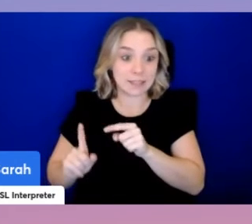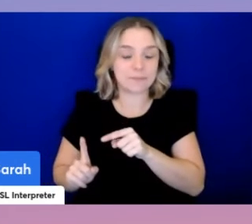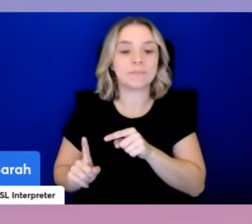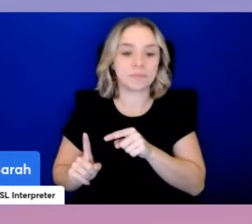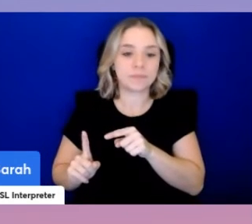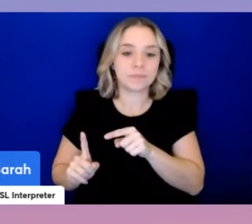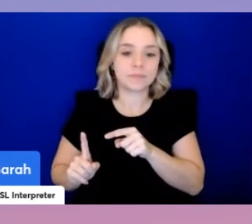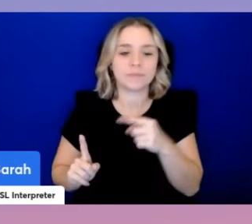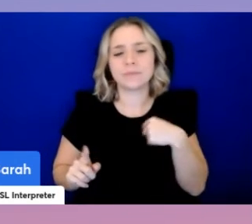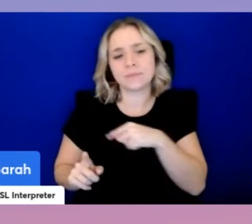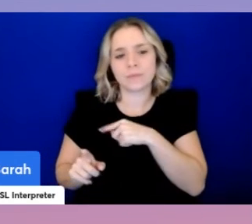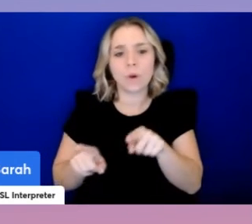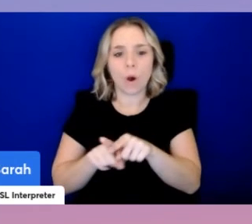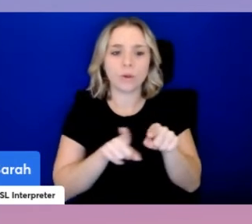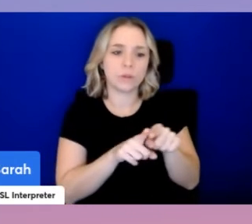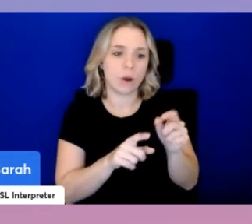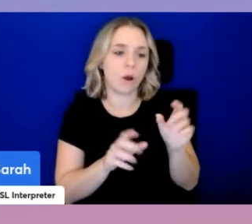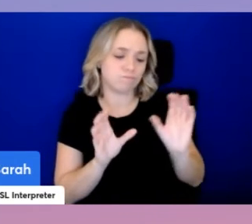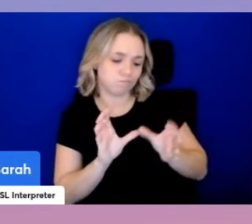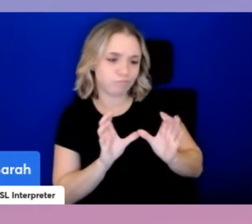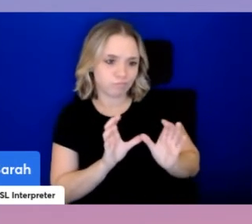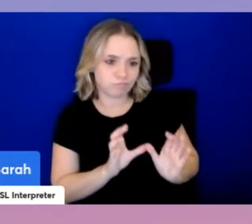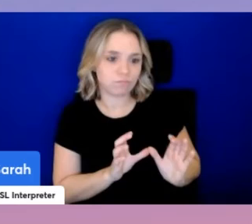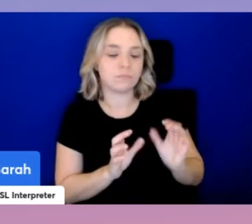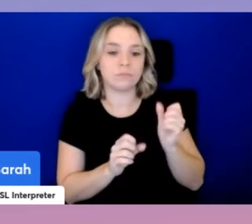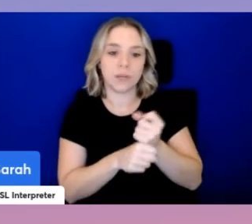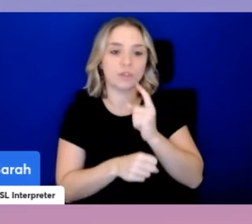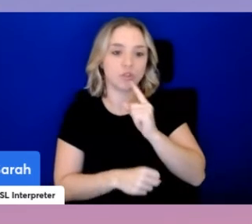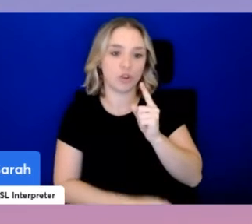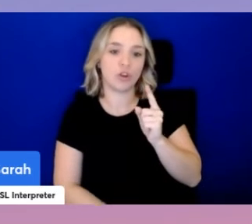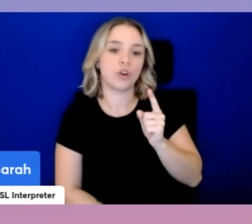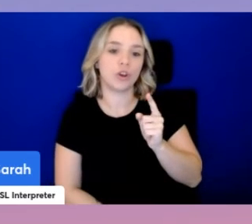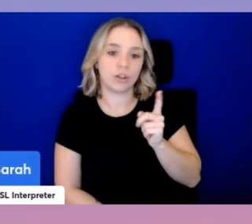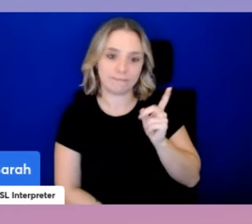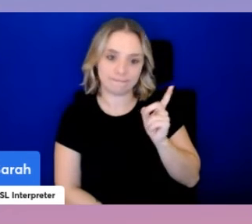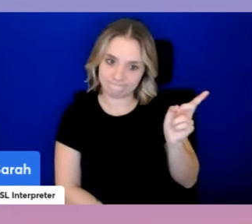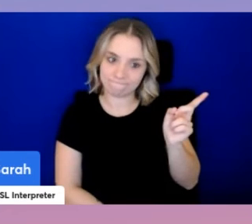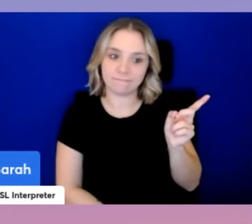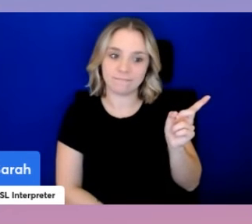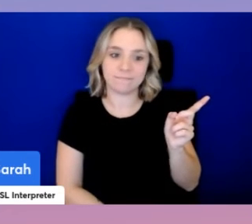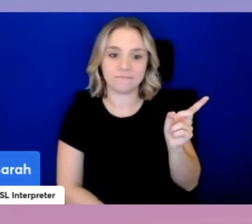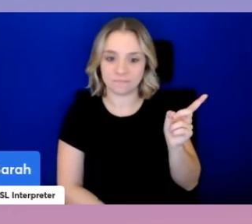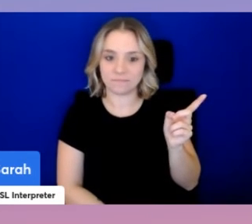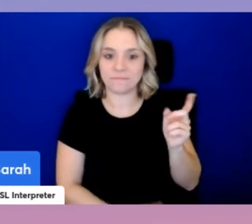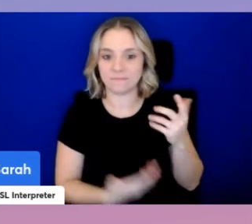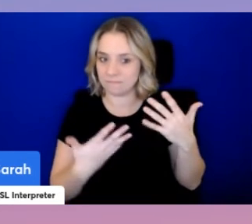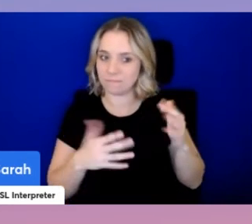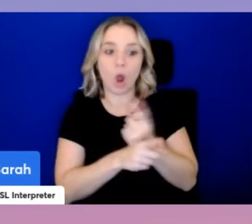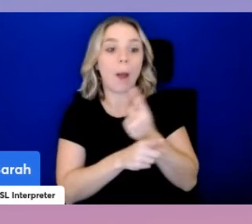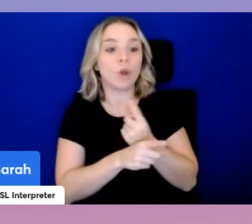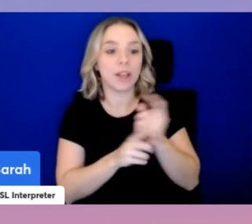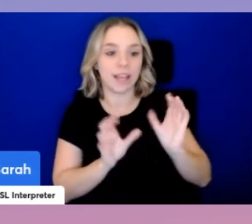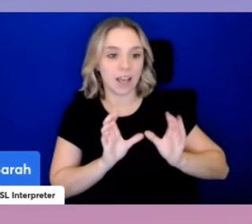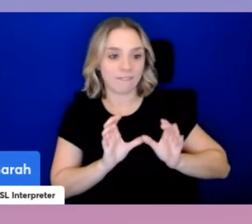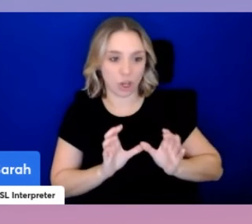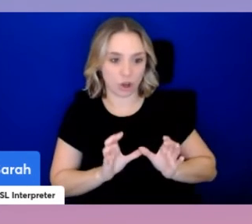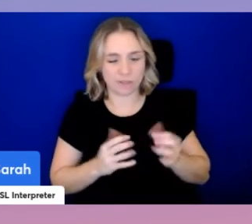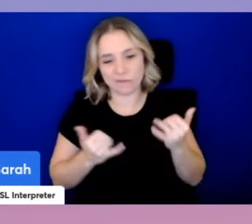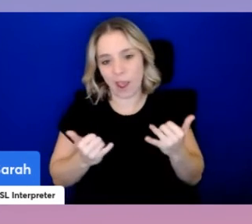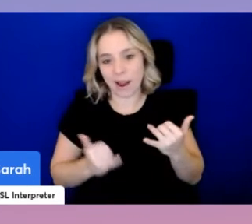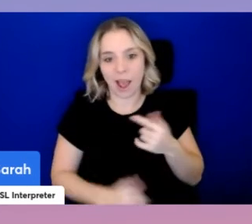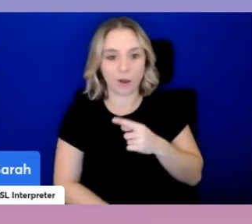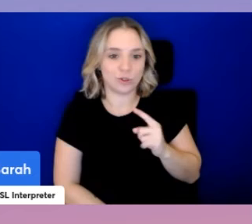We also make some configurations to make sure it is properly configured. Right now it's just